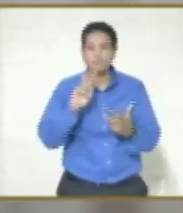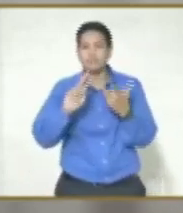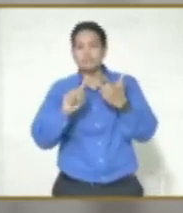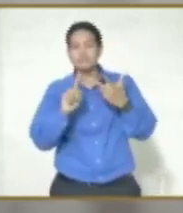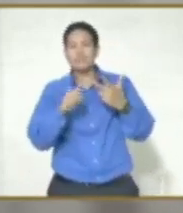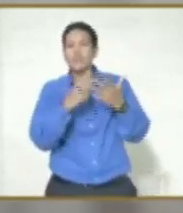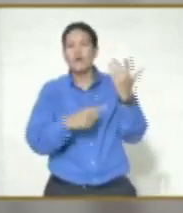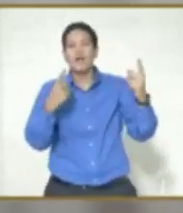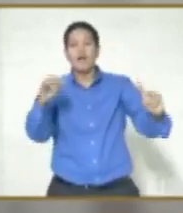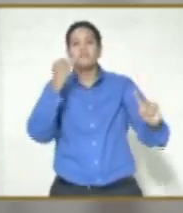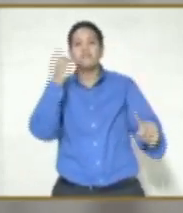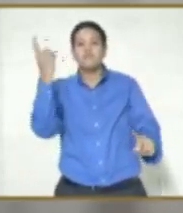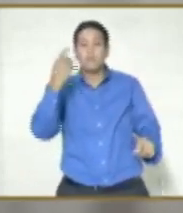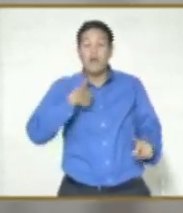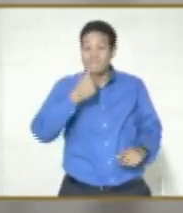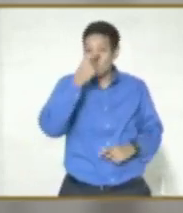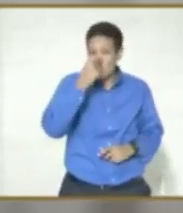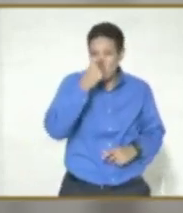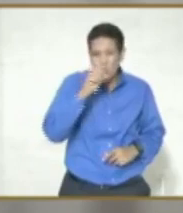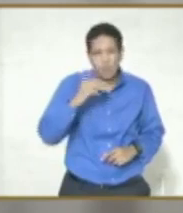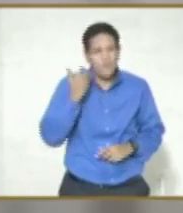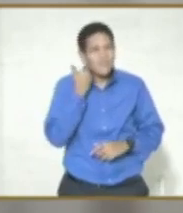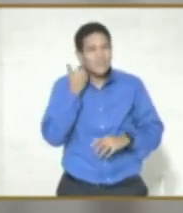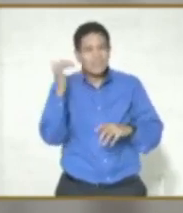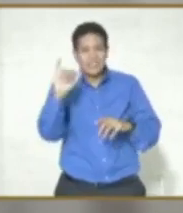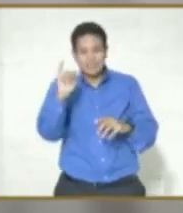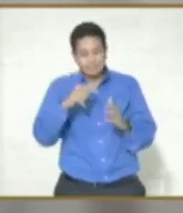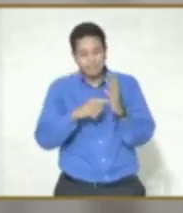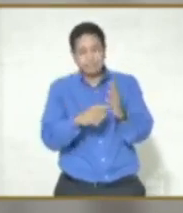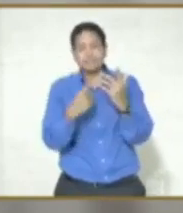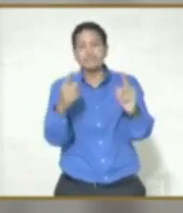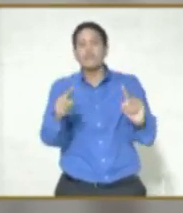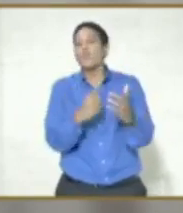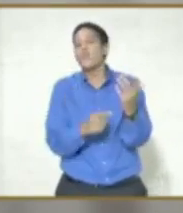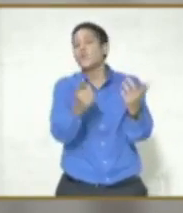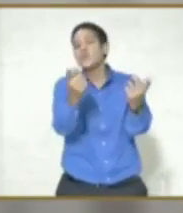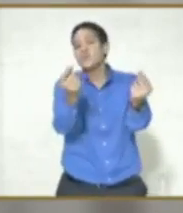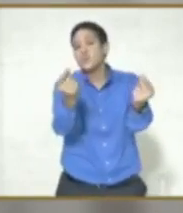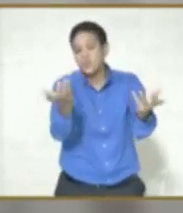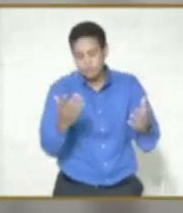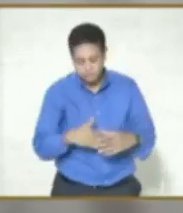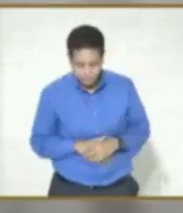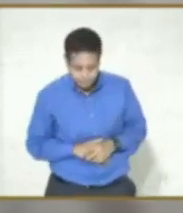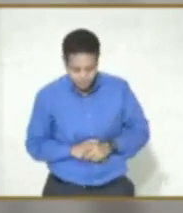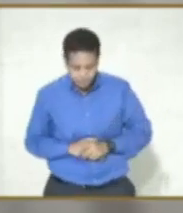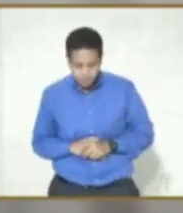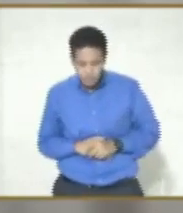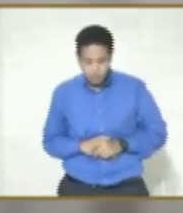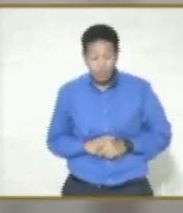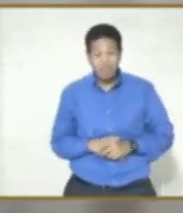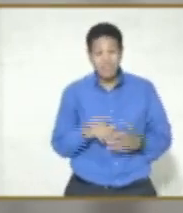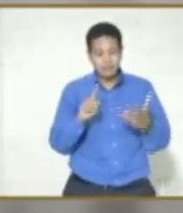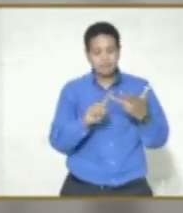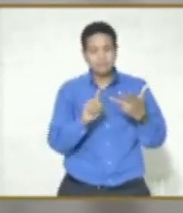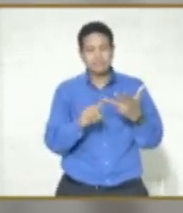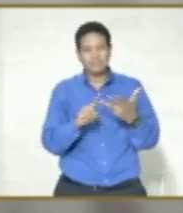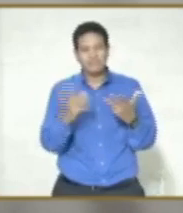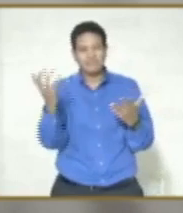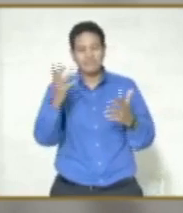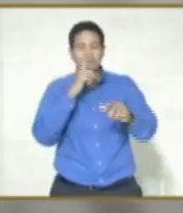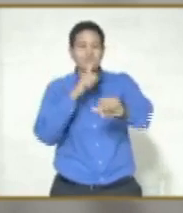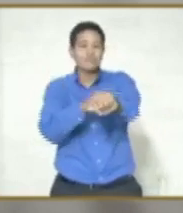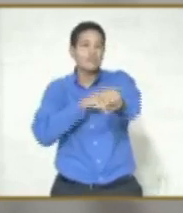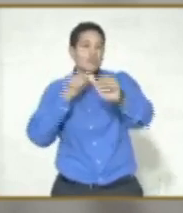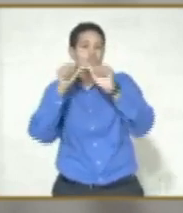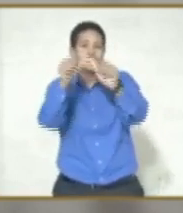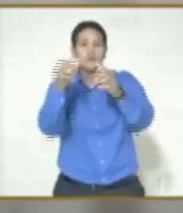happens if someone has a flu or fever-like symptom? What do you do? And question 4, what are the long-term